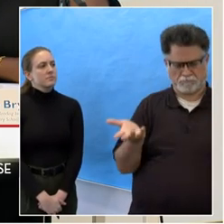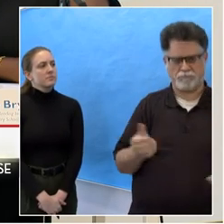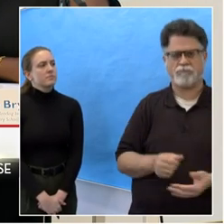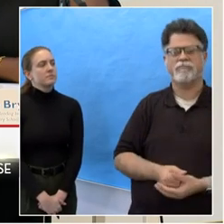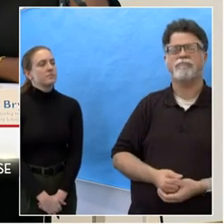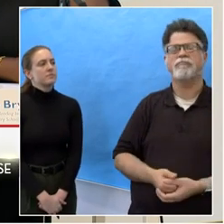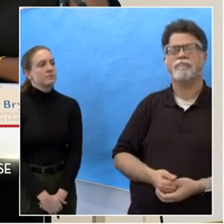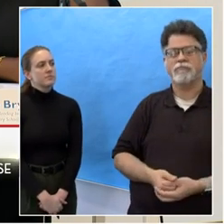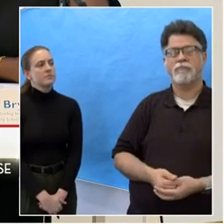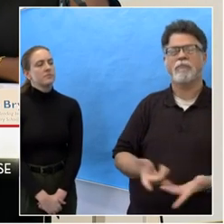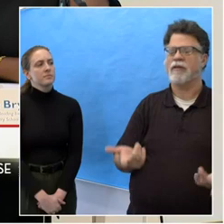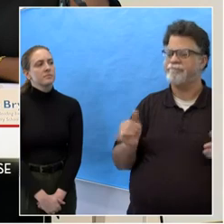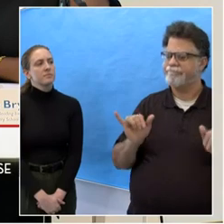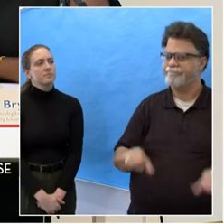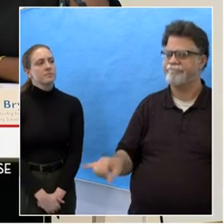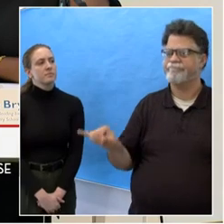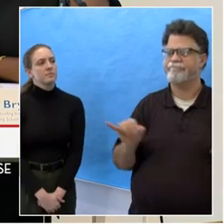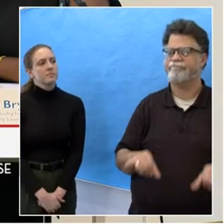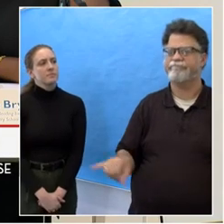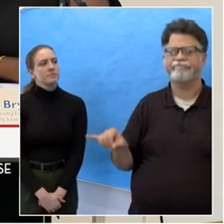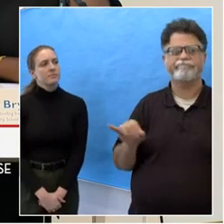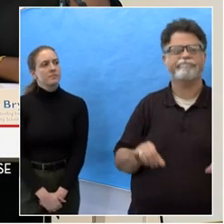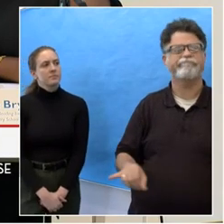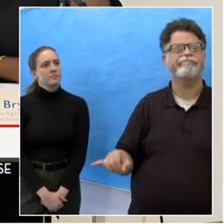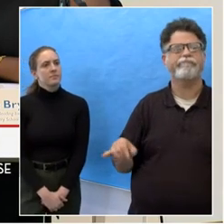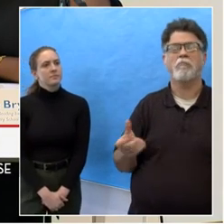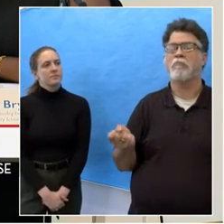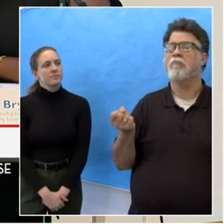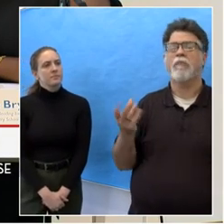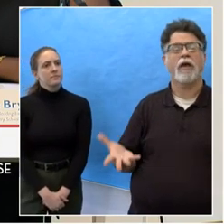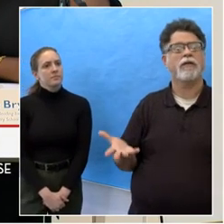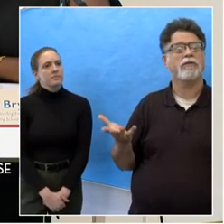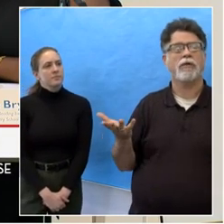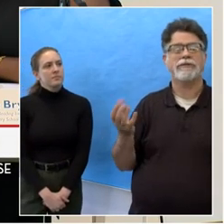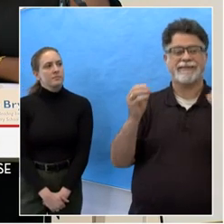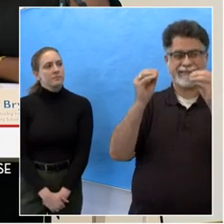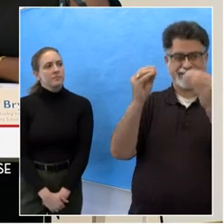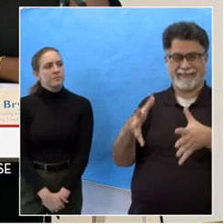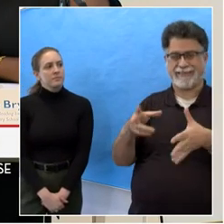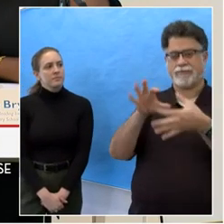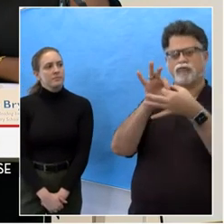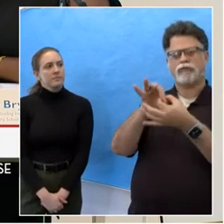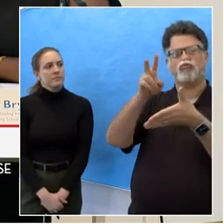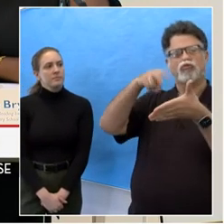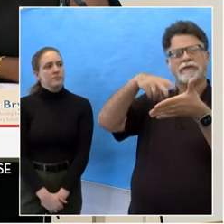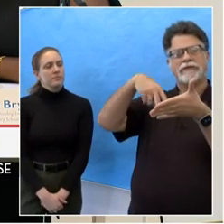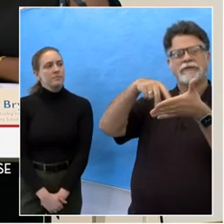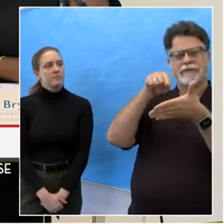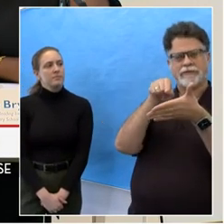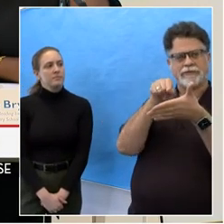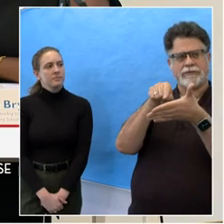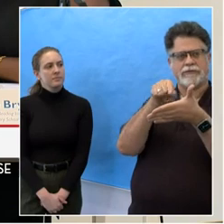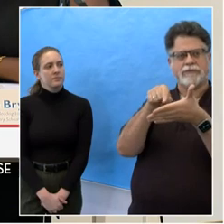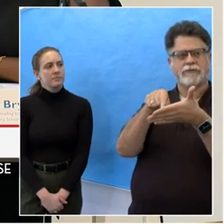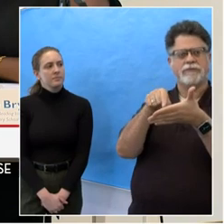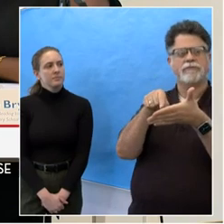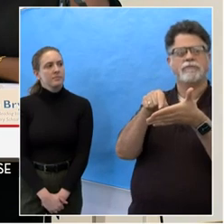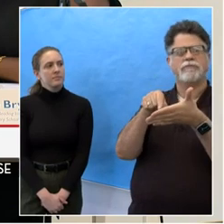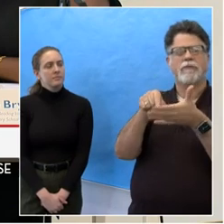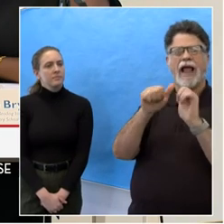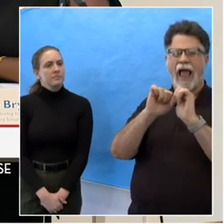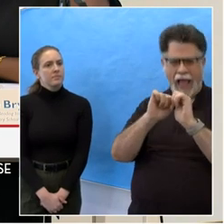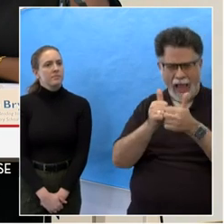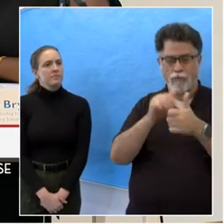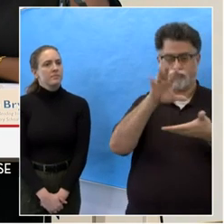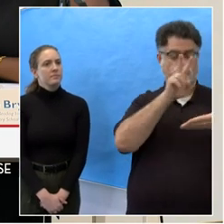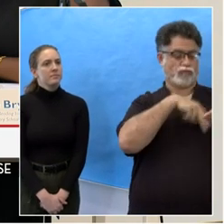many reading instructors had never learned how to teach reading. And across the U.S., right, there's a false assumption that if you know